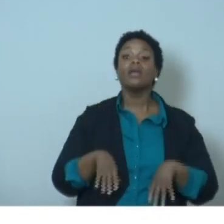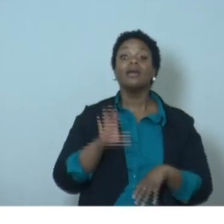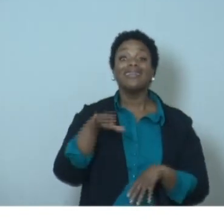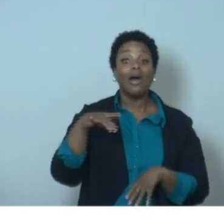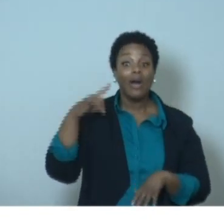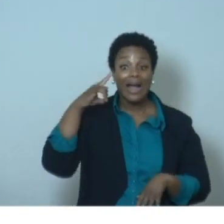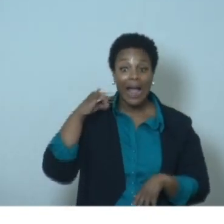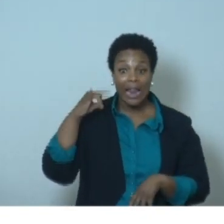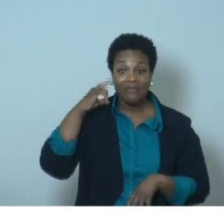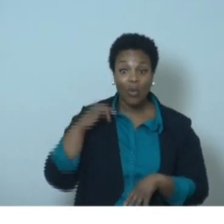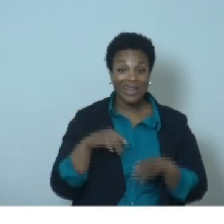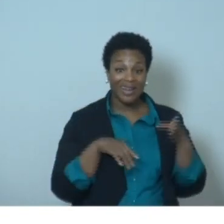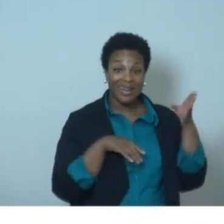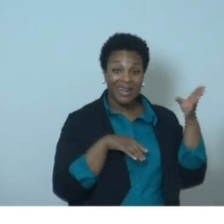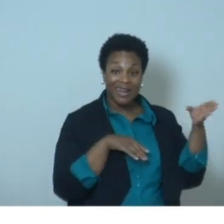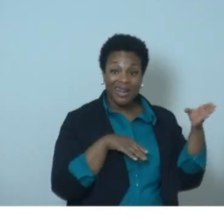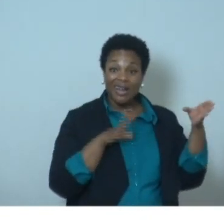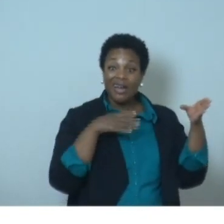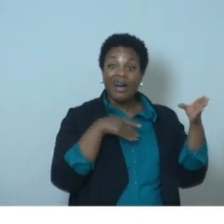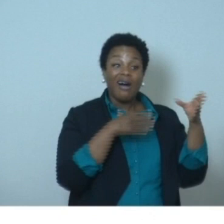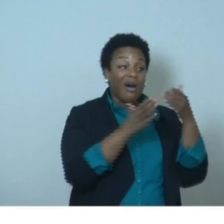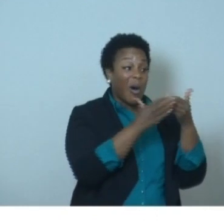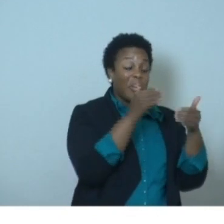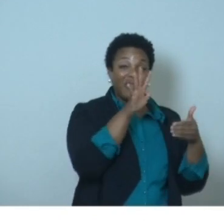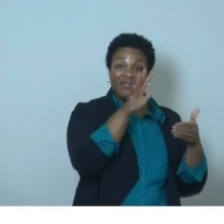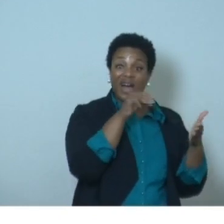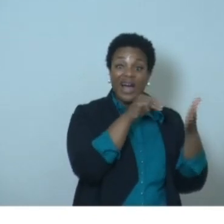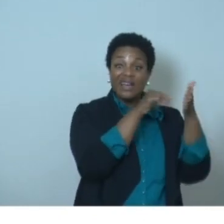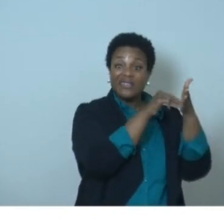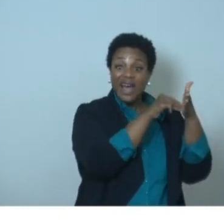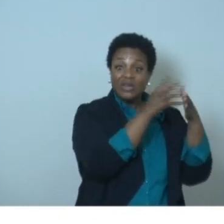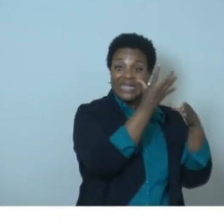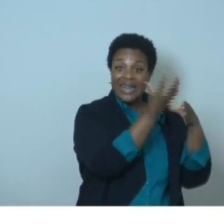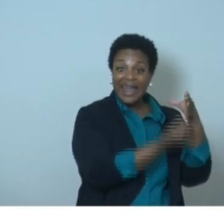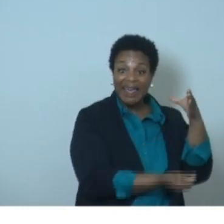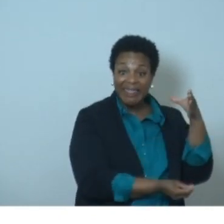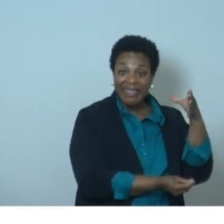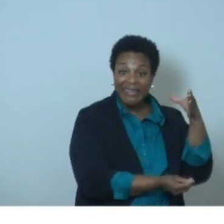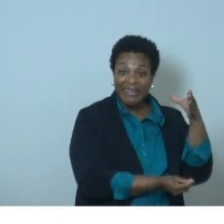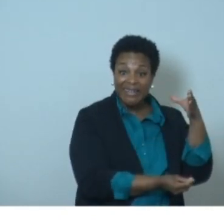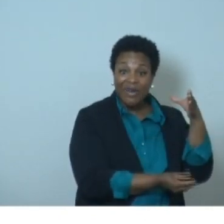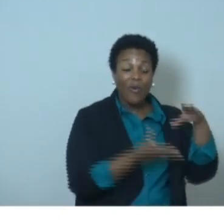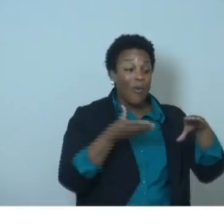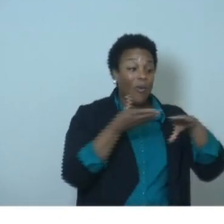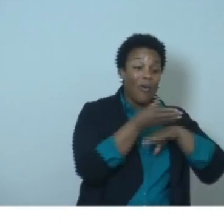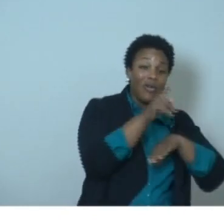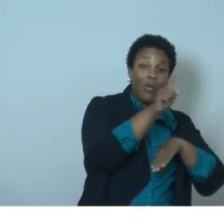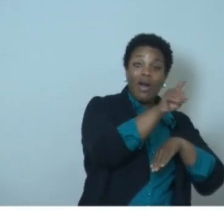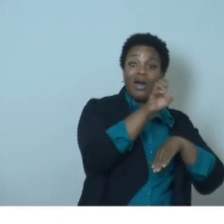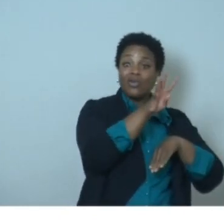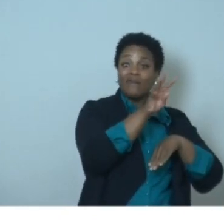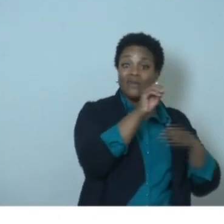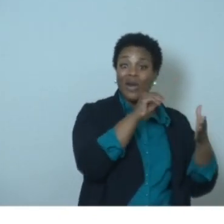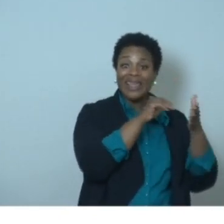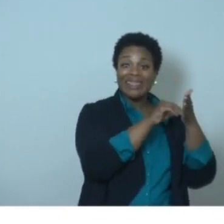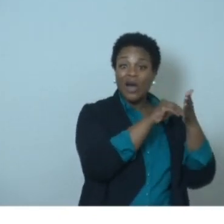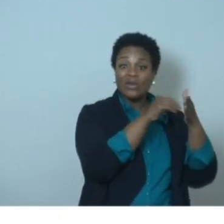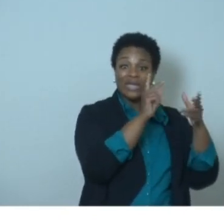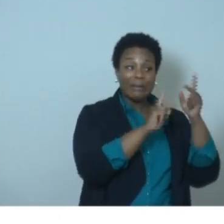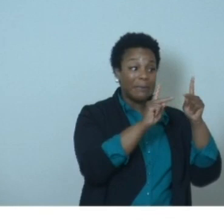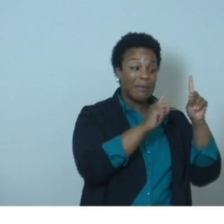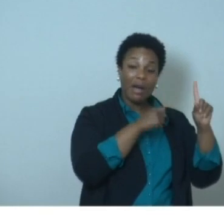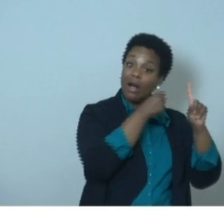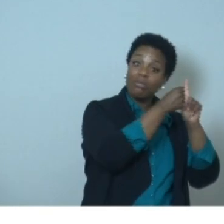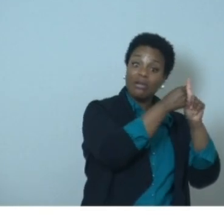got almost 5,000 deaths, and you can see the spike at the end of that bar chart. You can see the line where